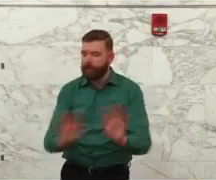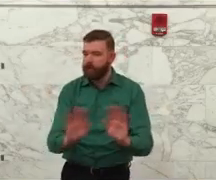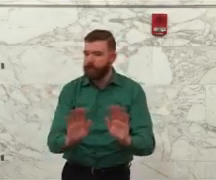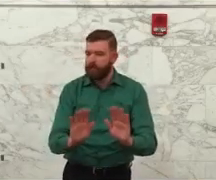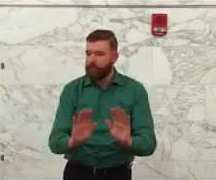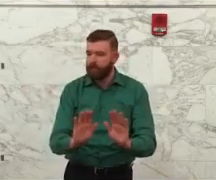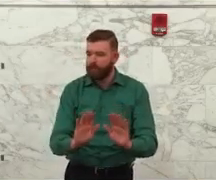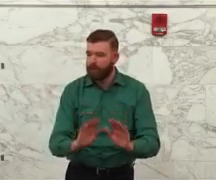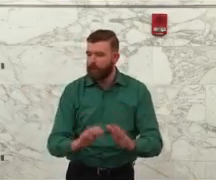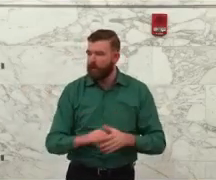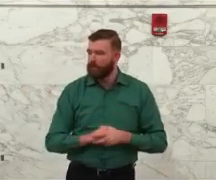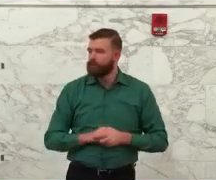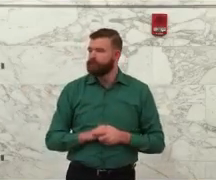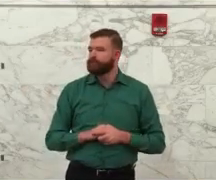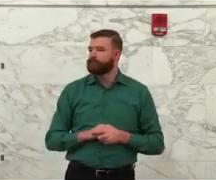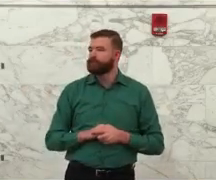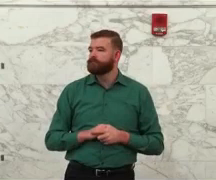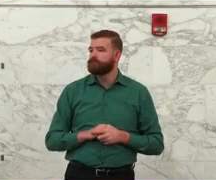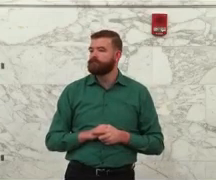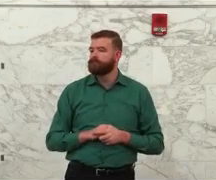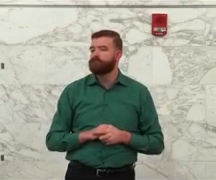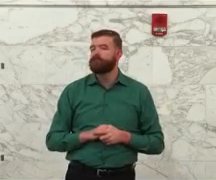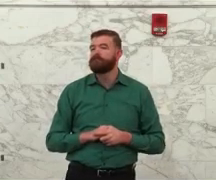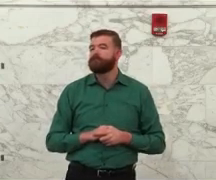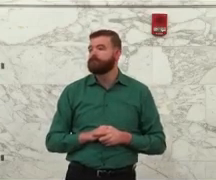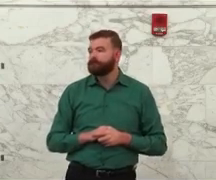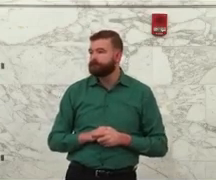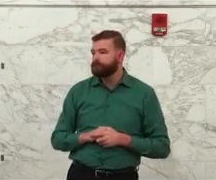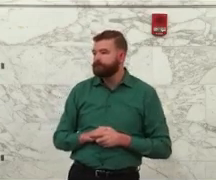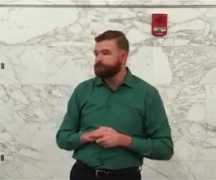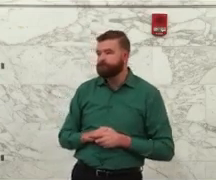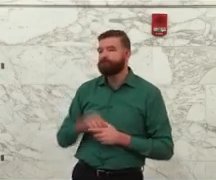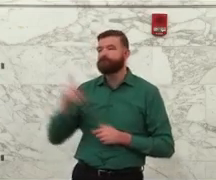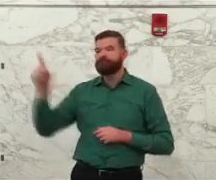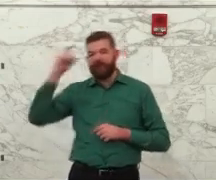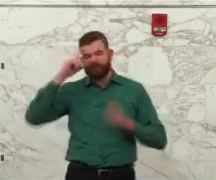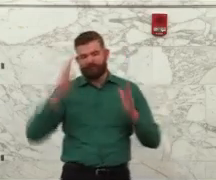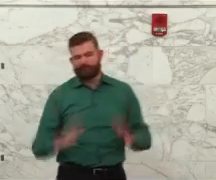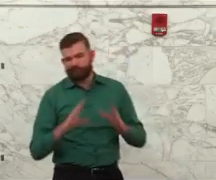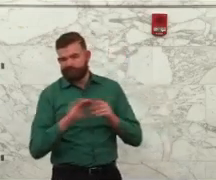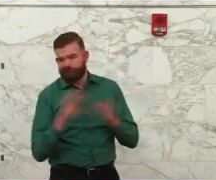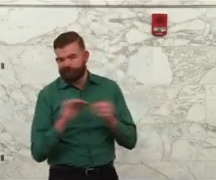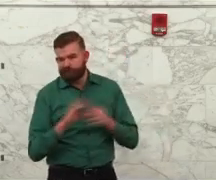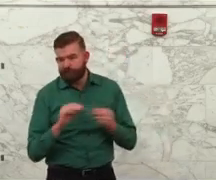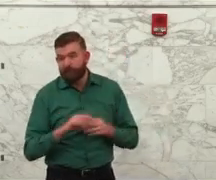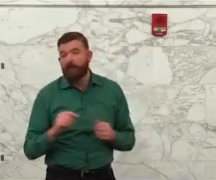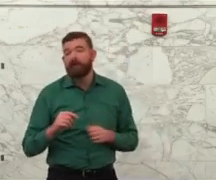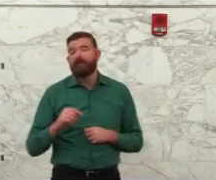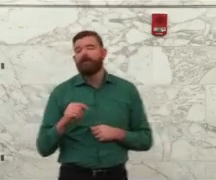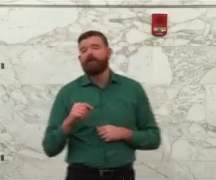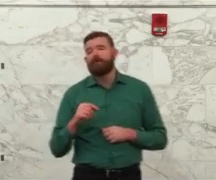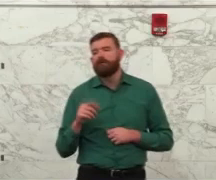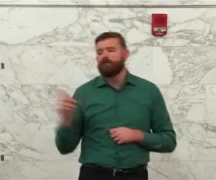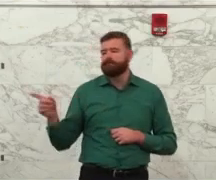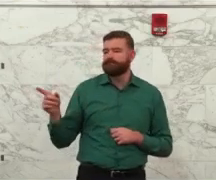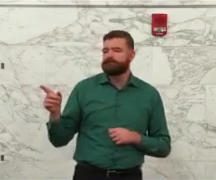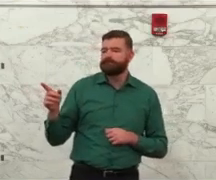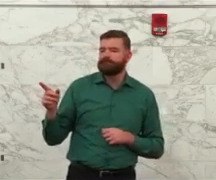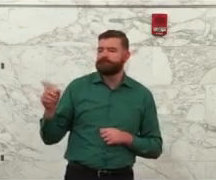is I mentioned that Judy and I did the other day, I thought, a really productive call with healthcare system